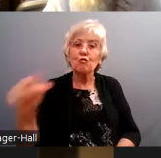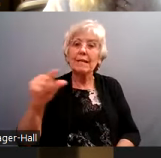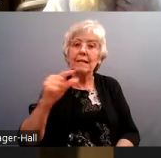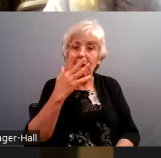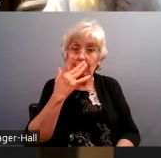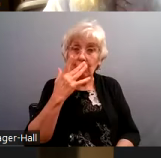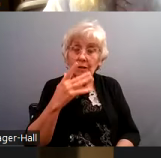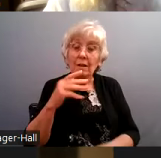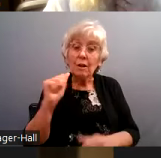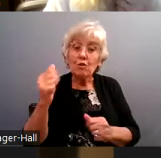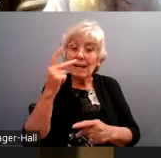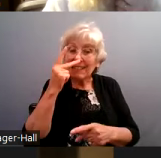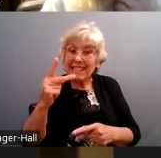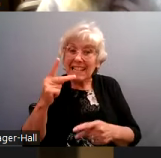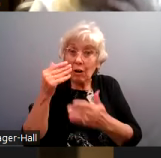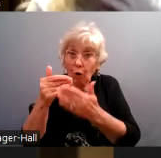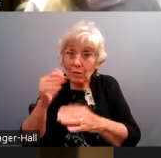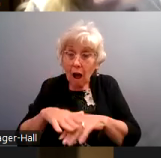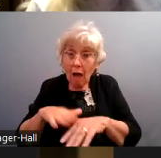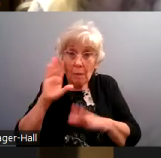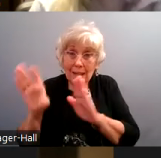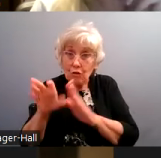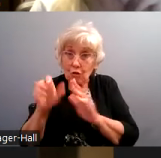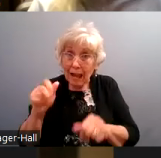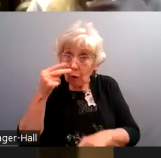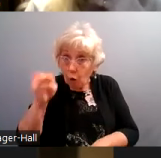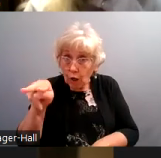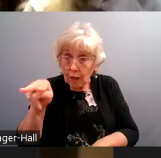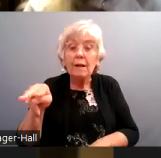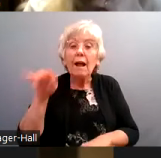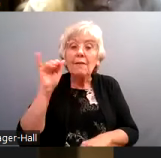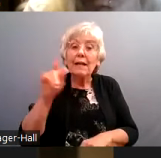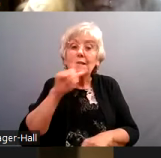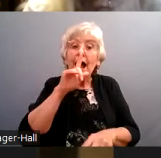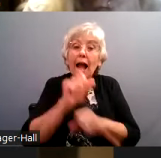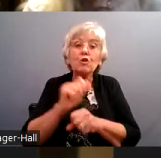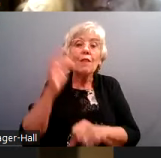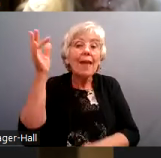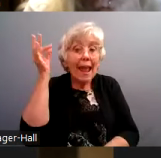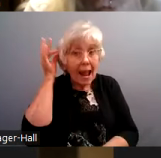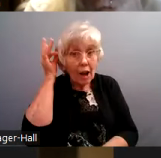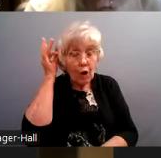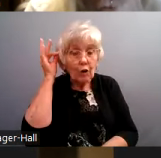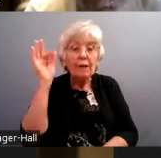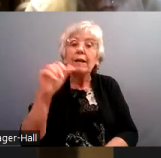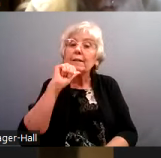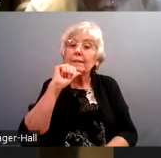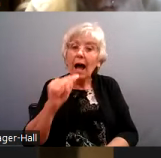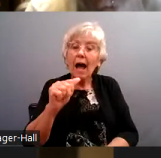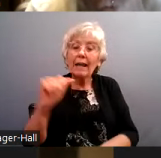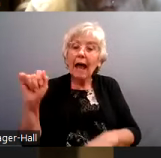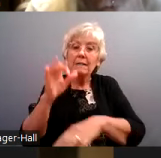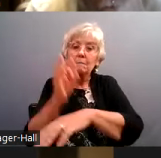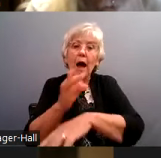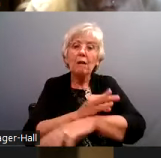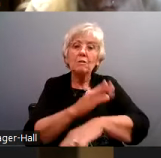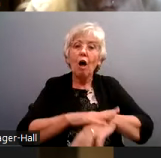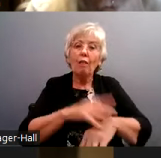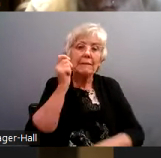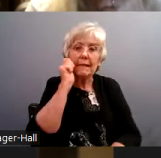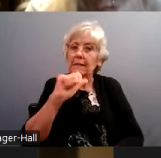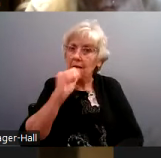see closely on the pictures, it's actually the hairs and not like spots on the skin.